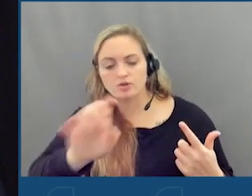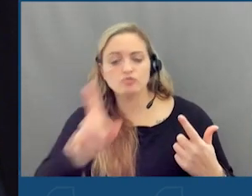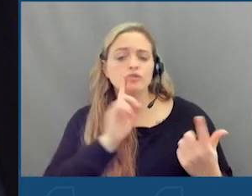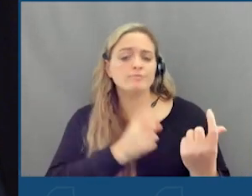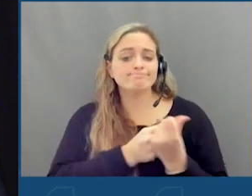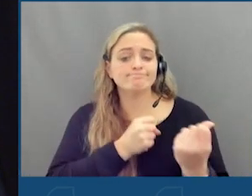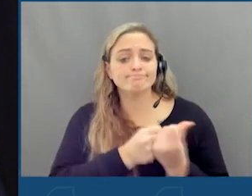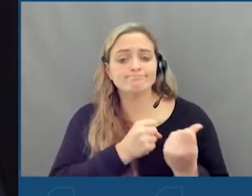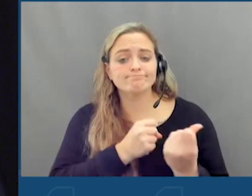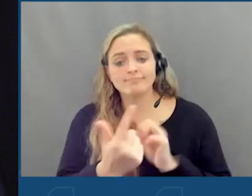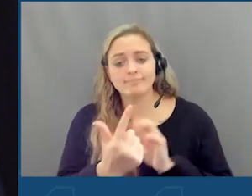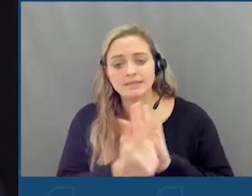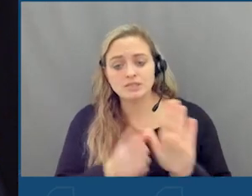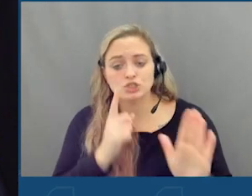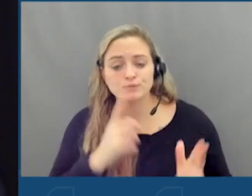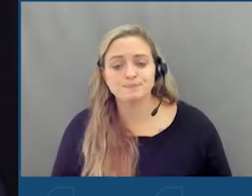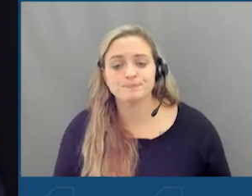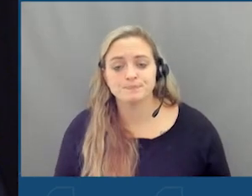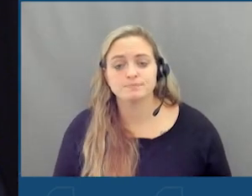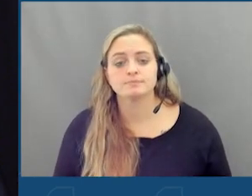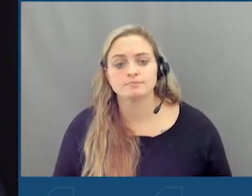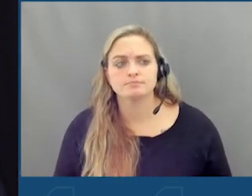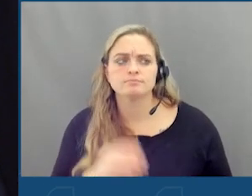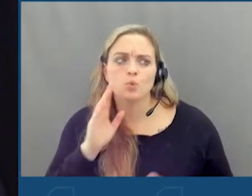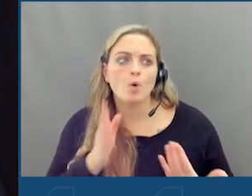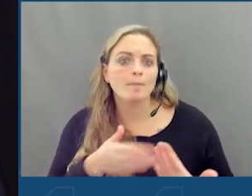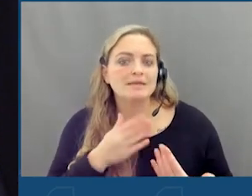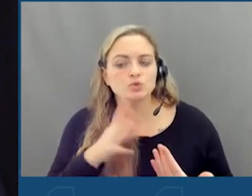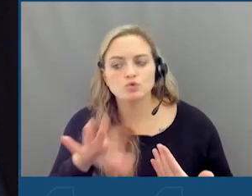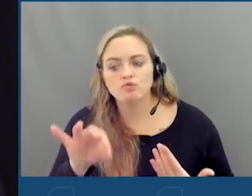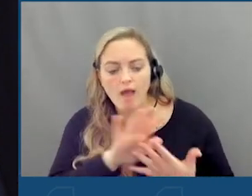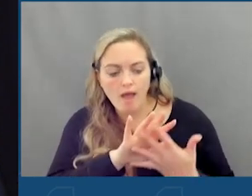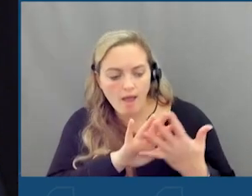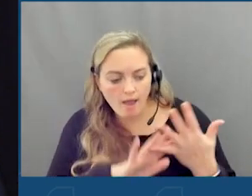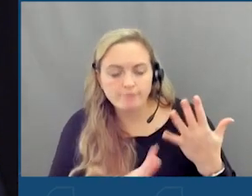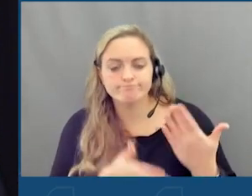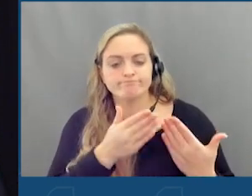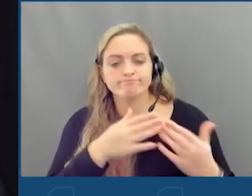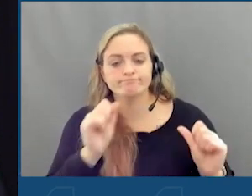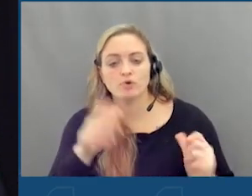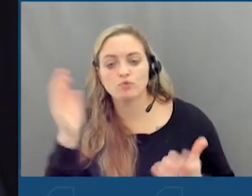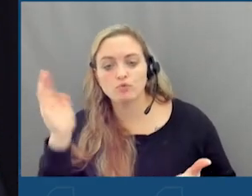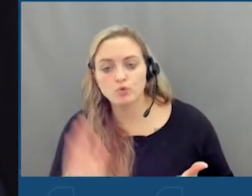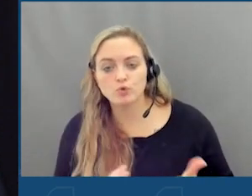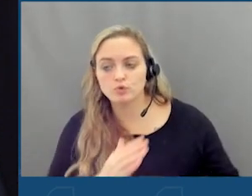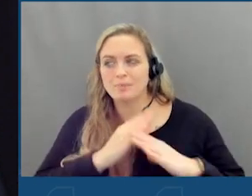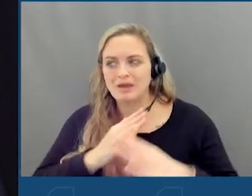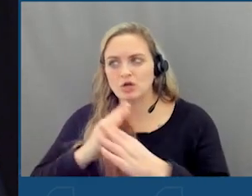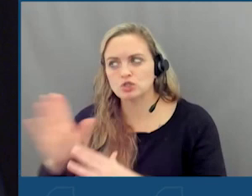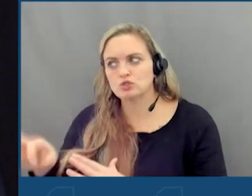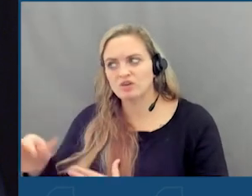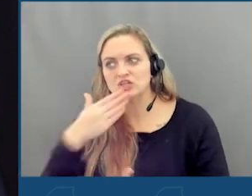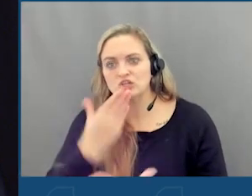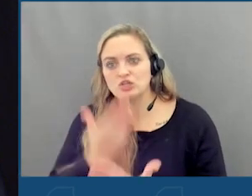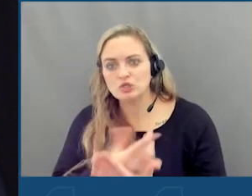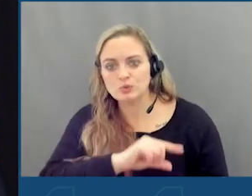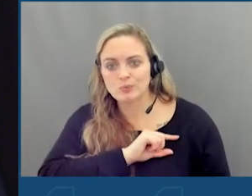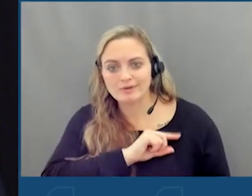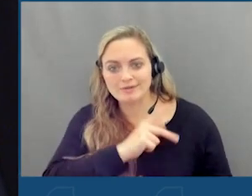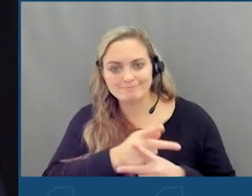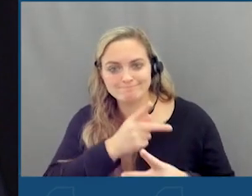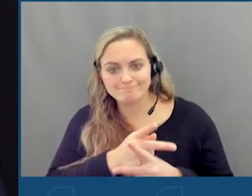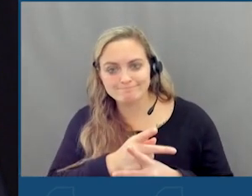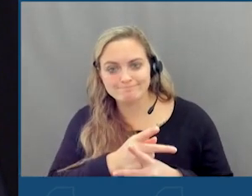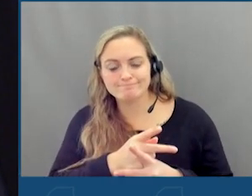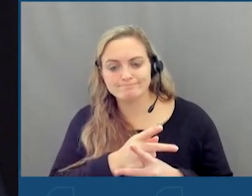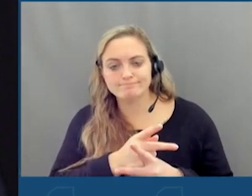this legislation. It'll be easier to find them. It'll ultimately reduce barriers to getting good quality maternal